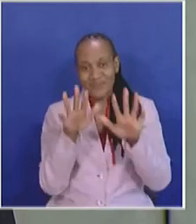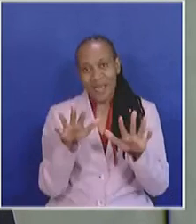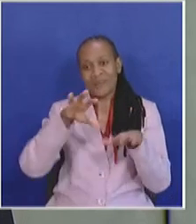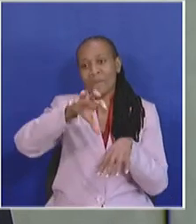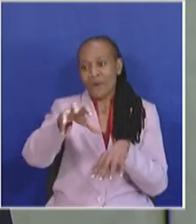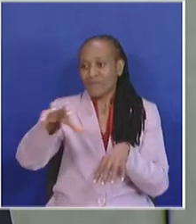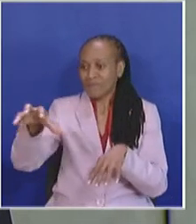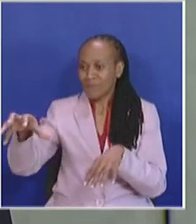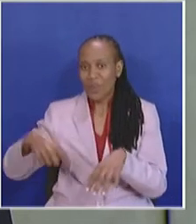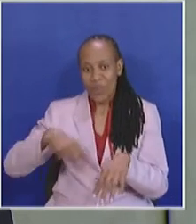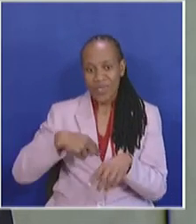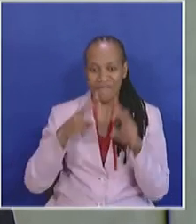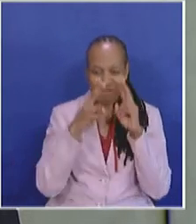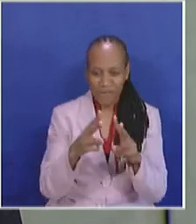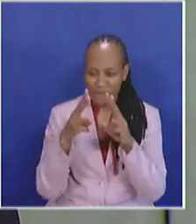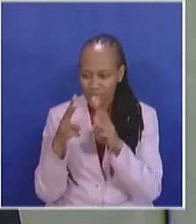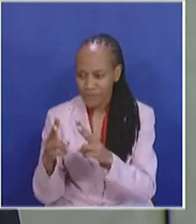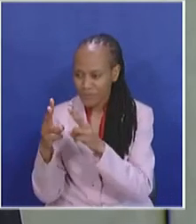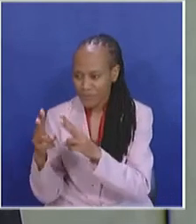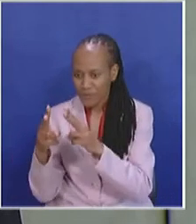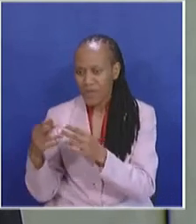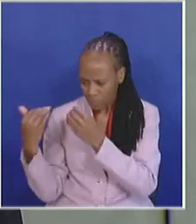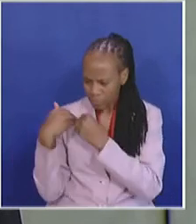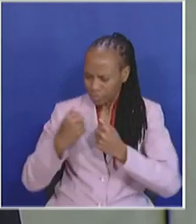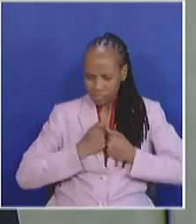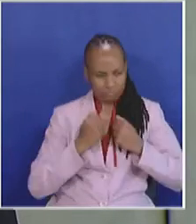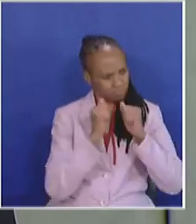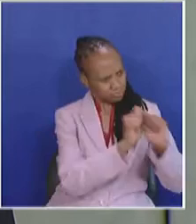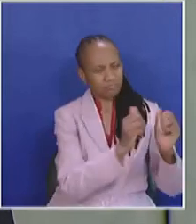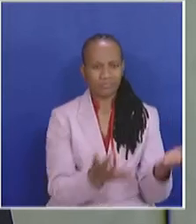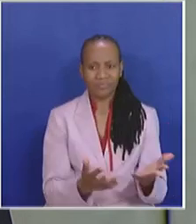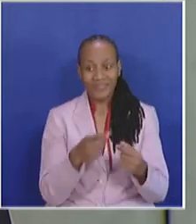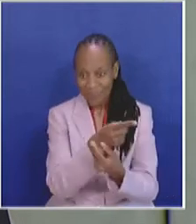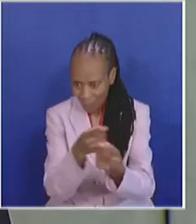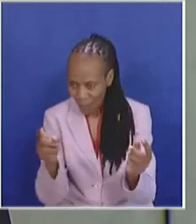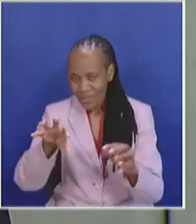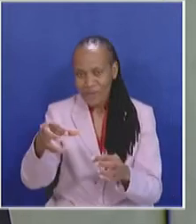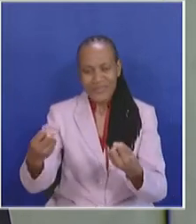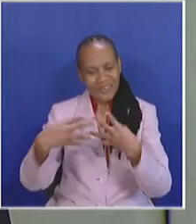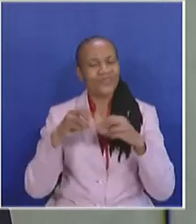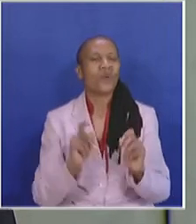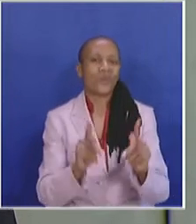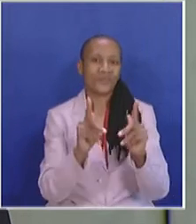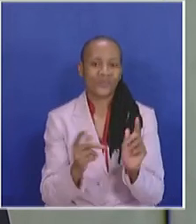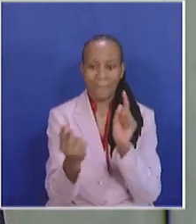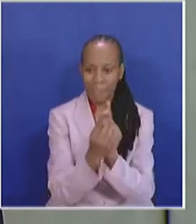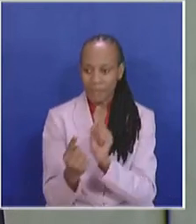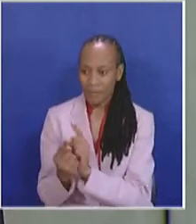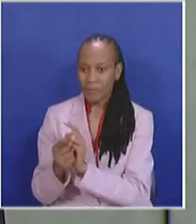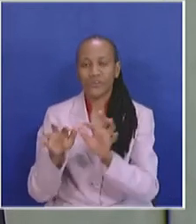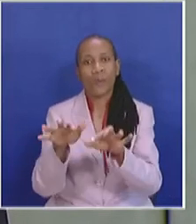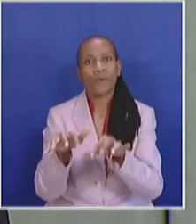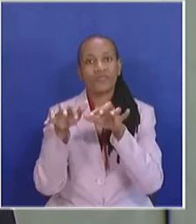we owe our mandated responsibility to for once again affording us an opportunity to engage with the legislatures and